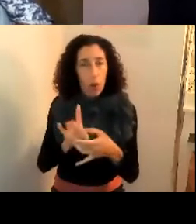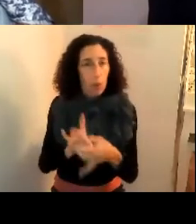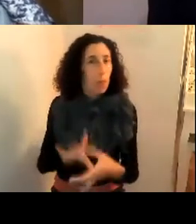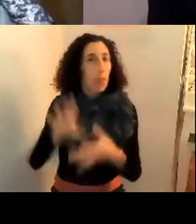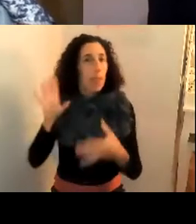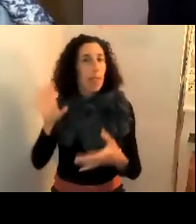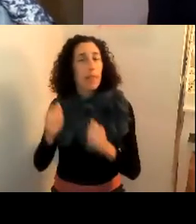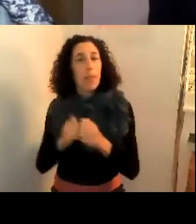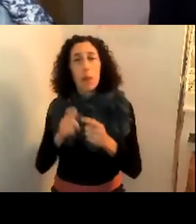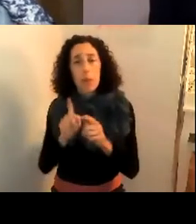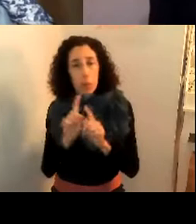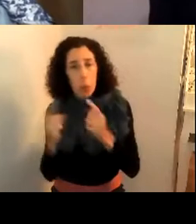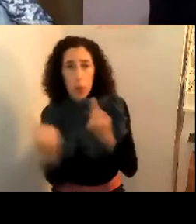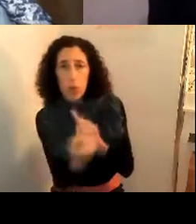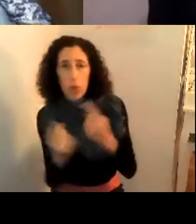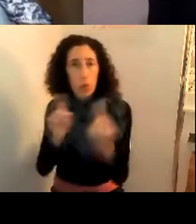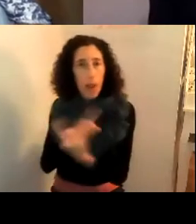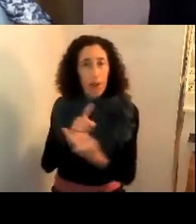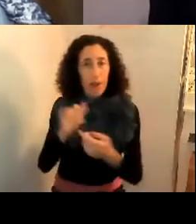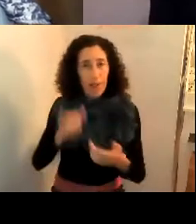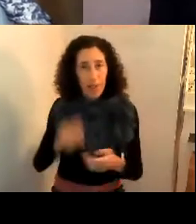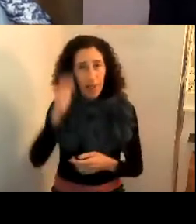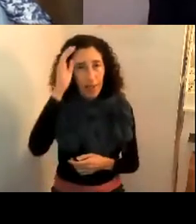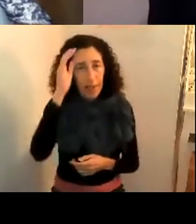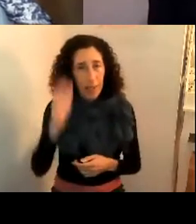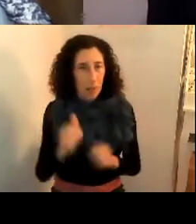And Natalia, I see you unmuted, so I'll go to you.